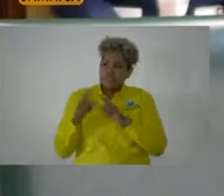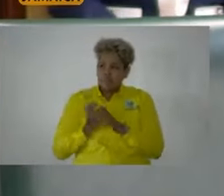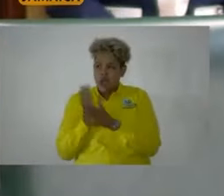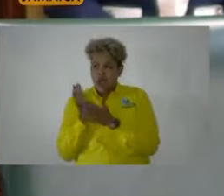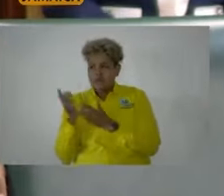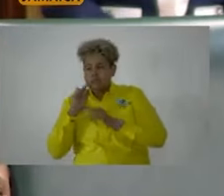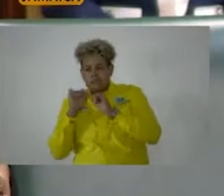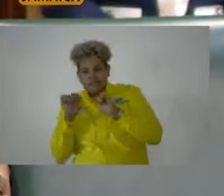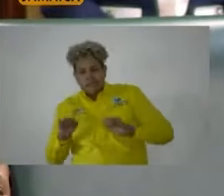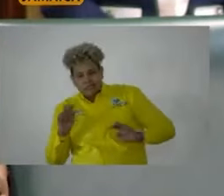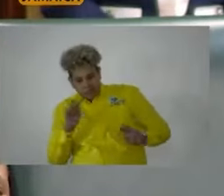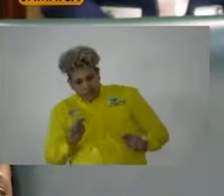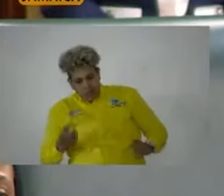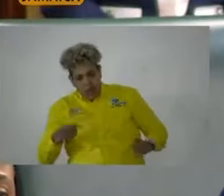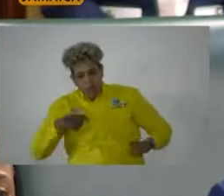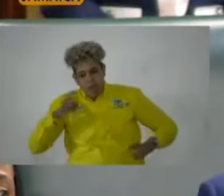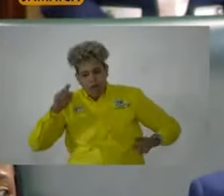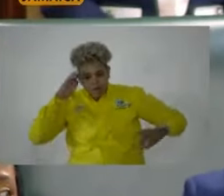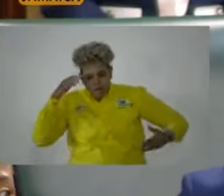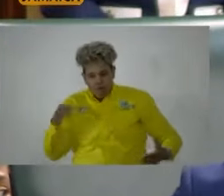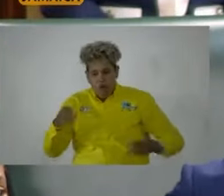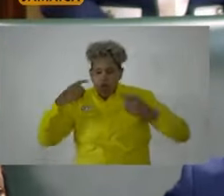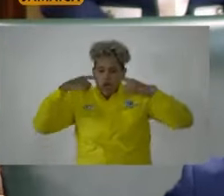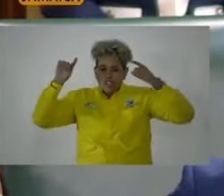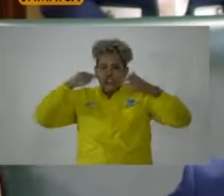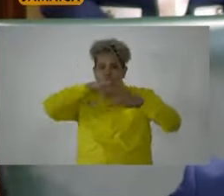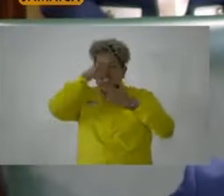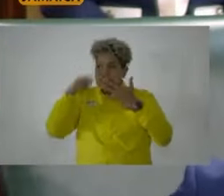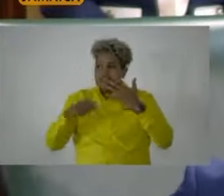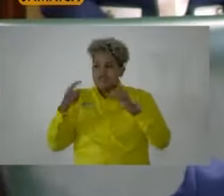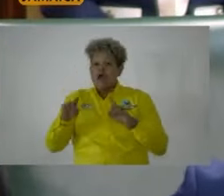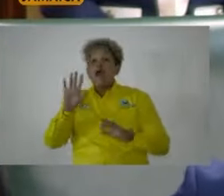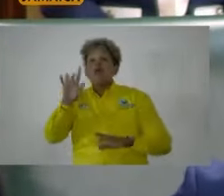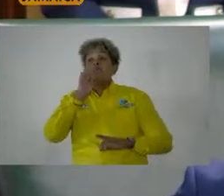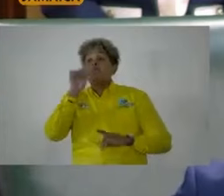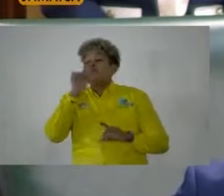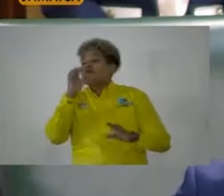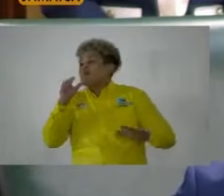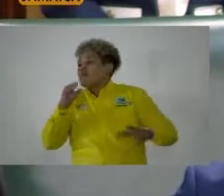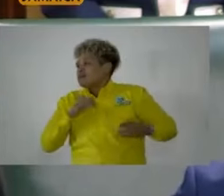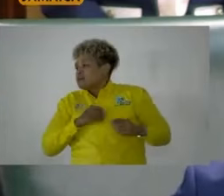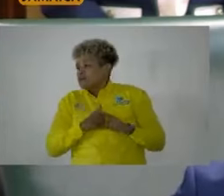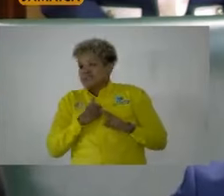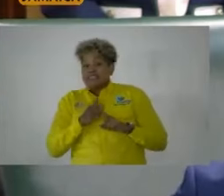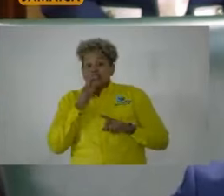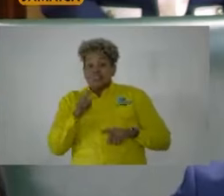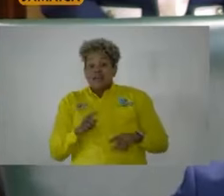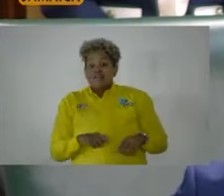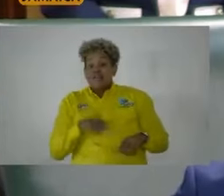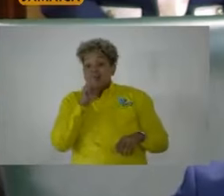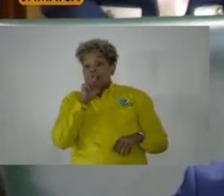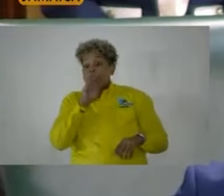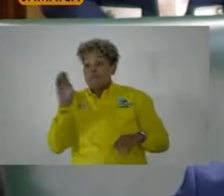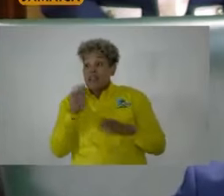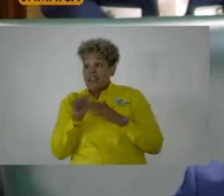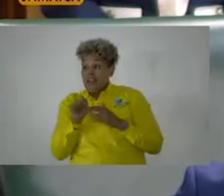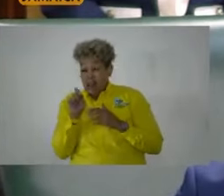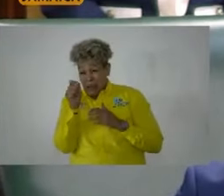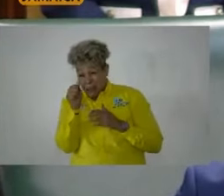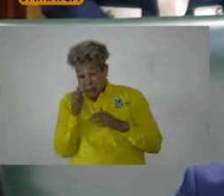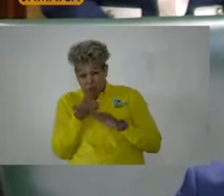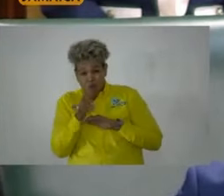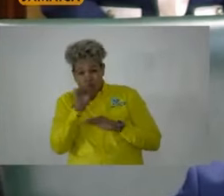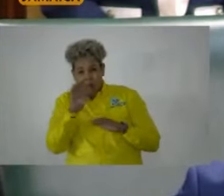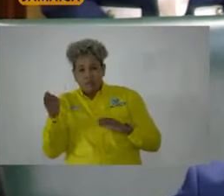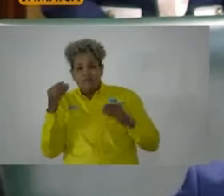aspects of the system. And we have to focus on achieving that. It is unacceptable that slightly over $1 billion is slated for water